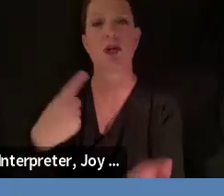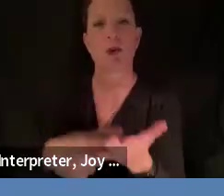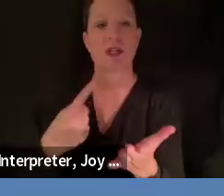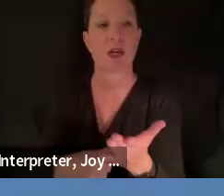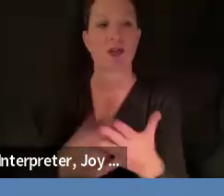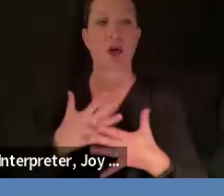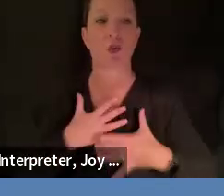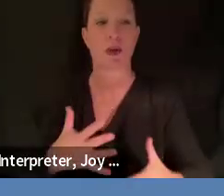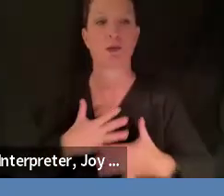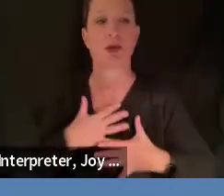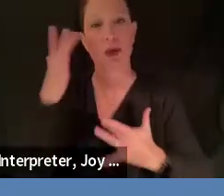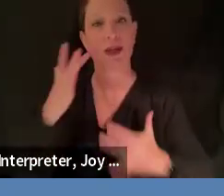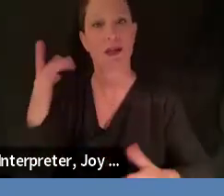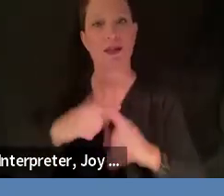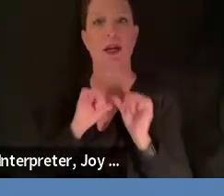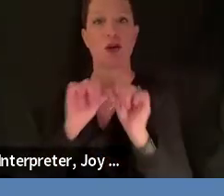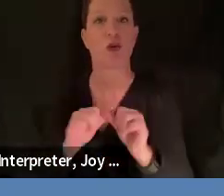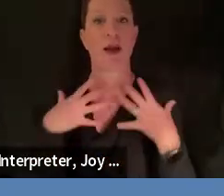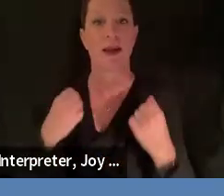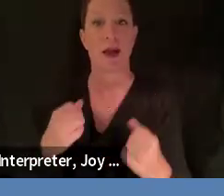chronic health conditions.